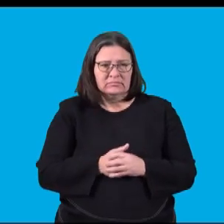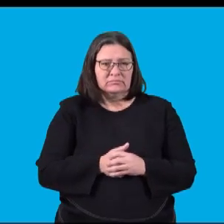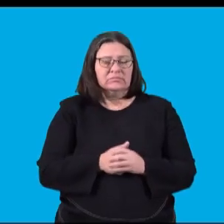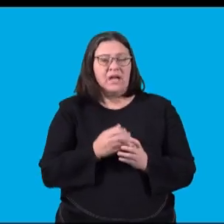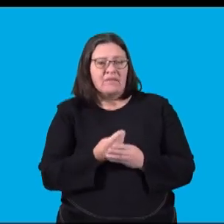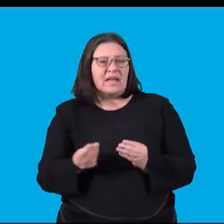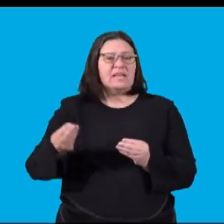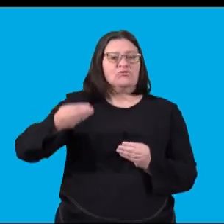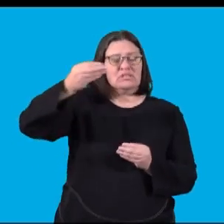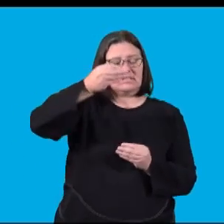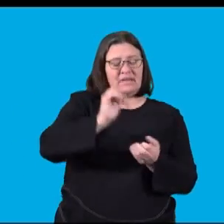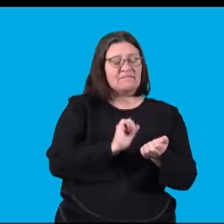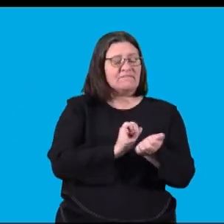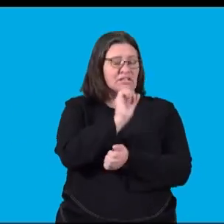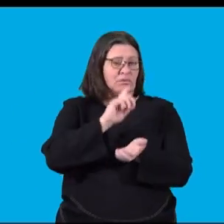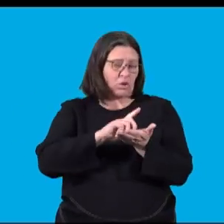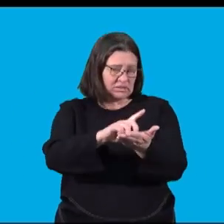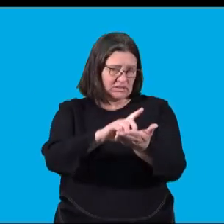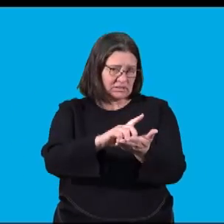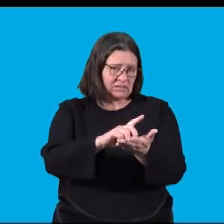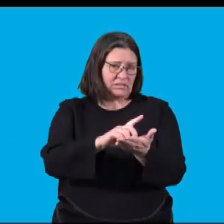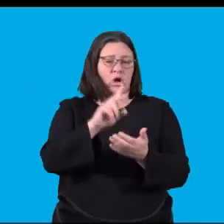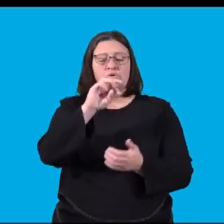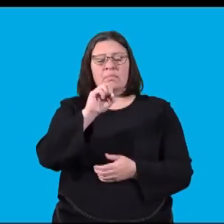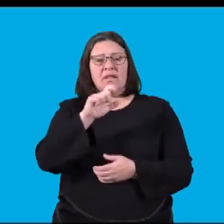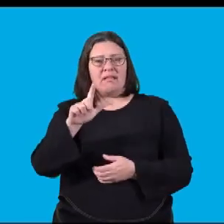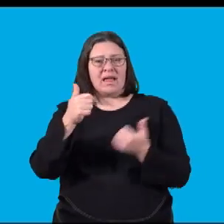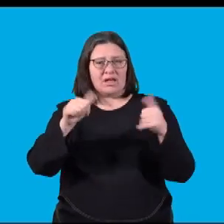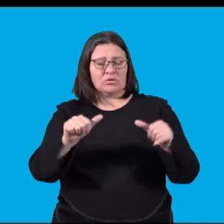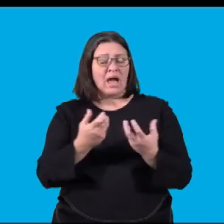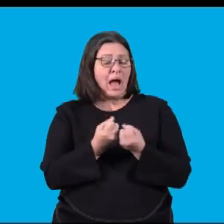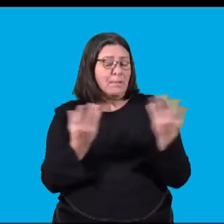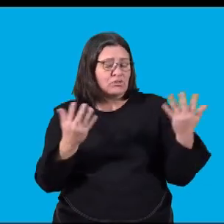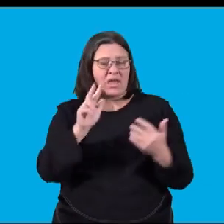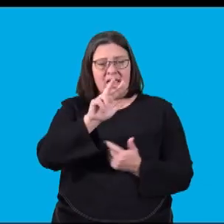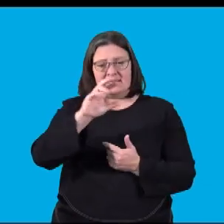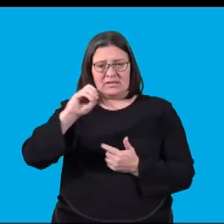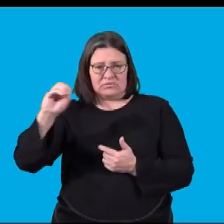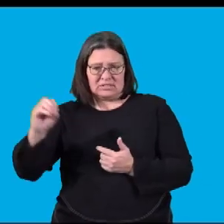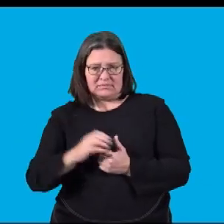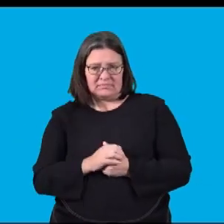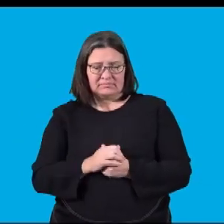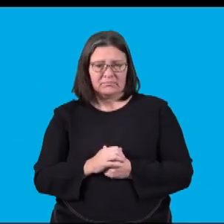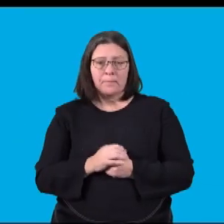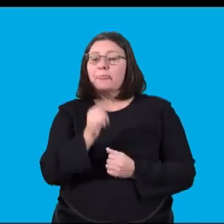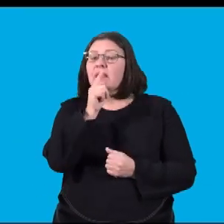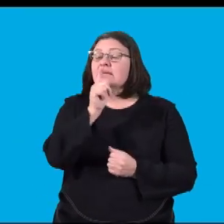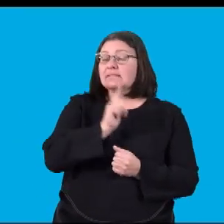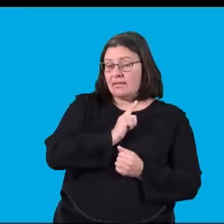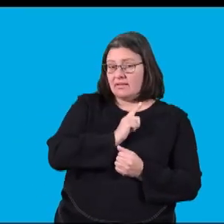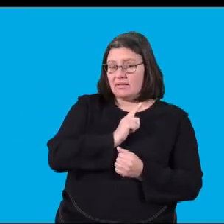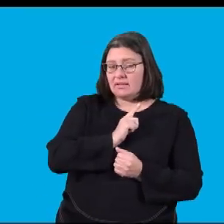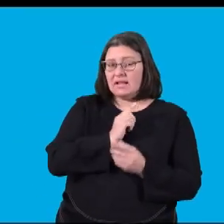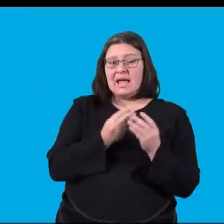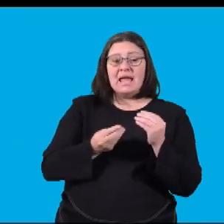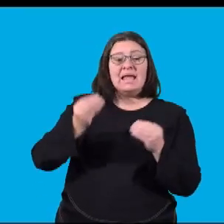We have interest on fixed deposit in the nominal accounts, and it is 800. And then we are